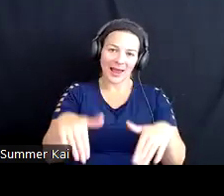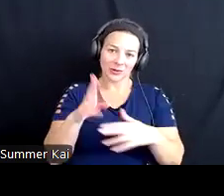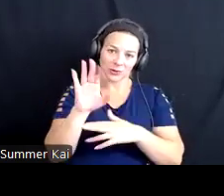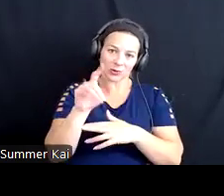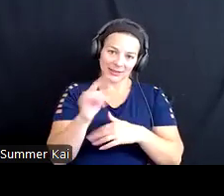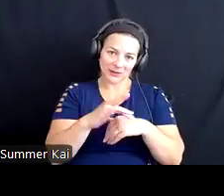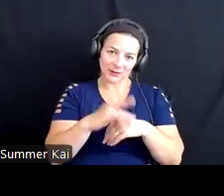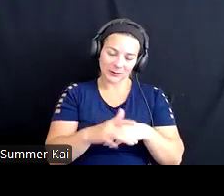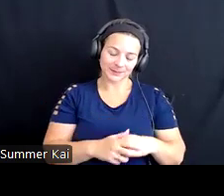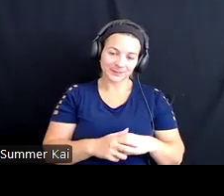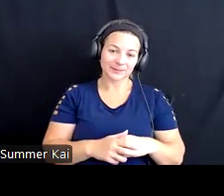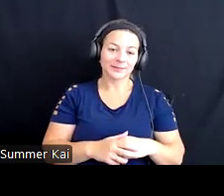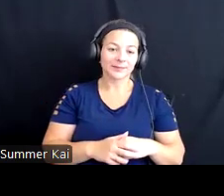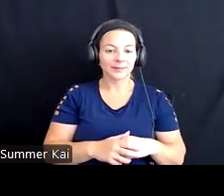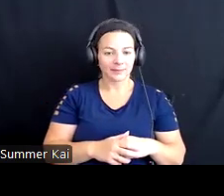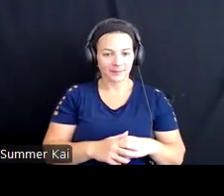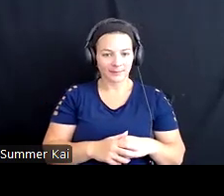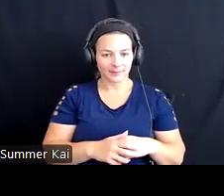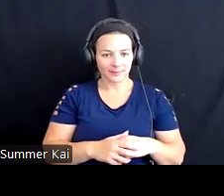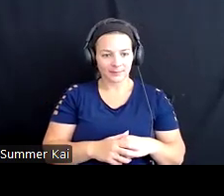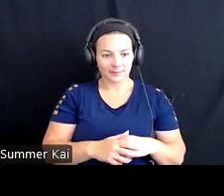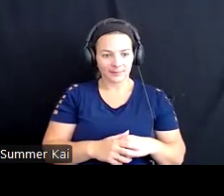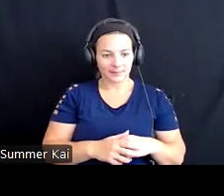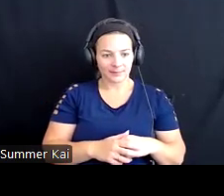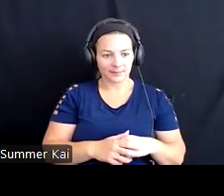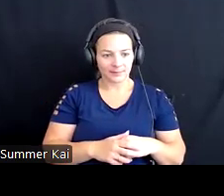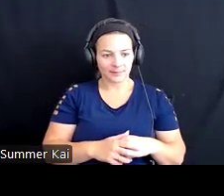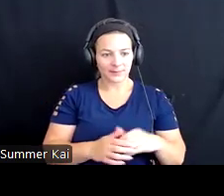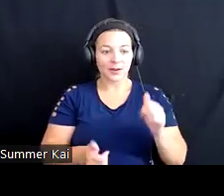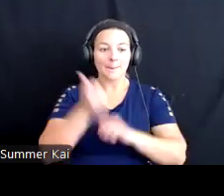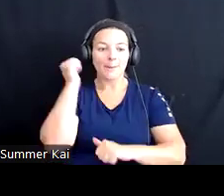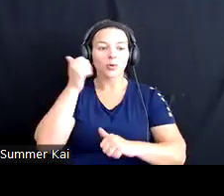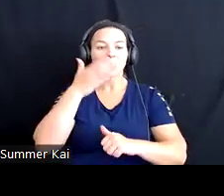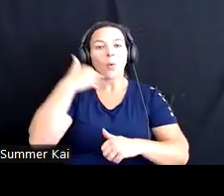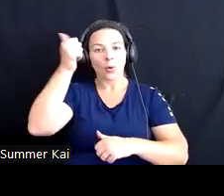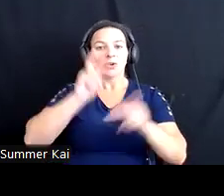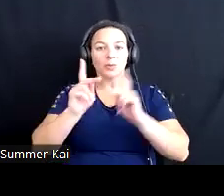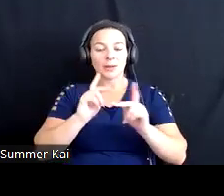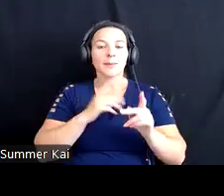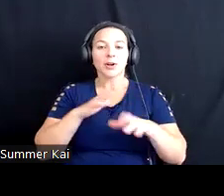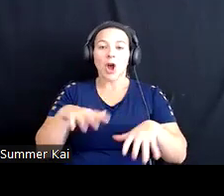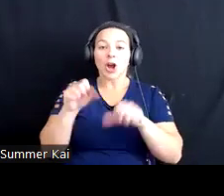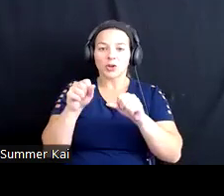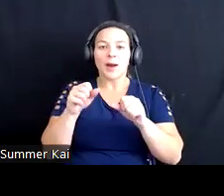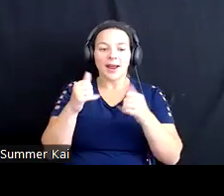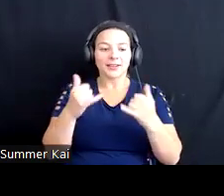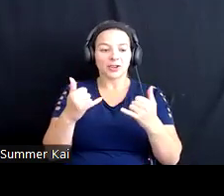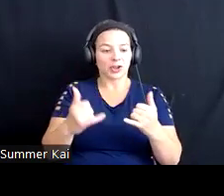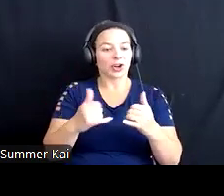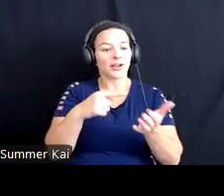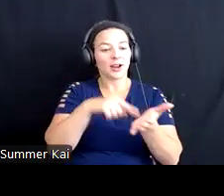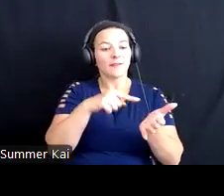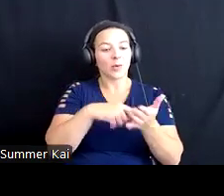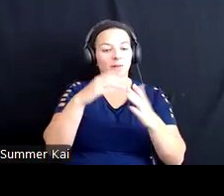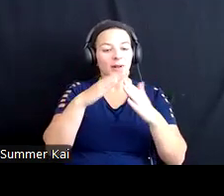disabilities actually occupy most of the affordable housing units. And it's important to note, they comprise at